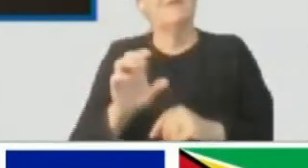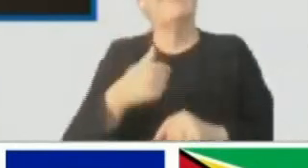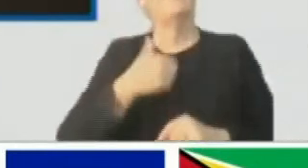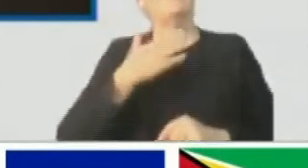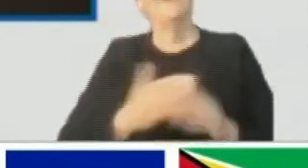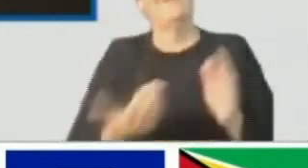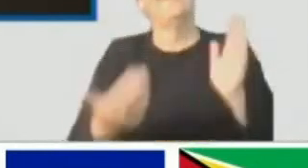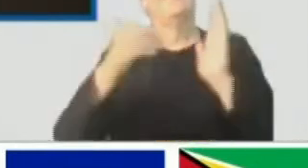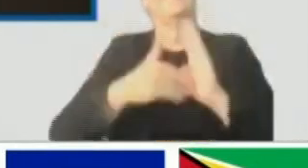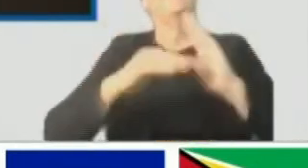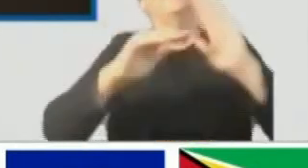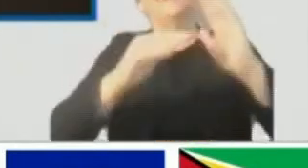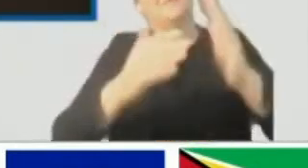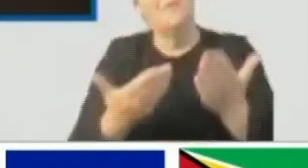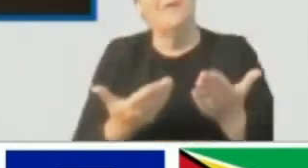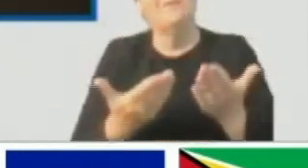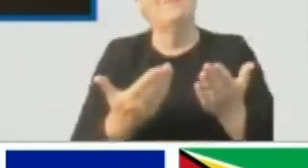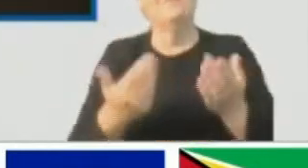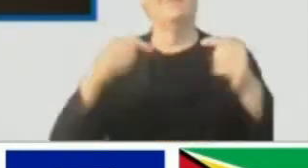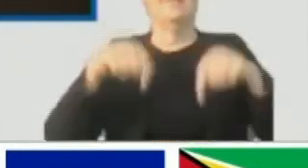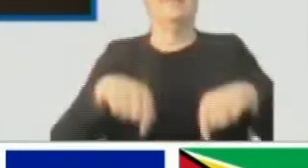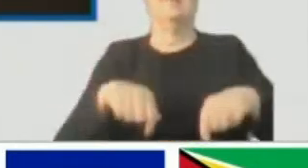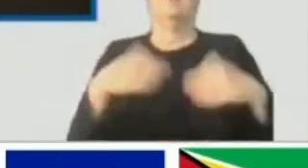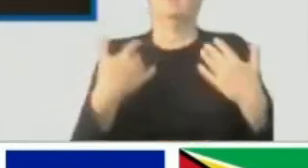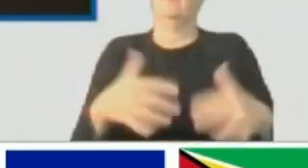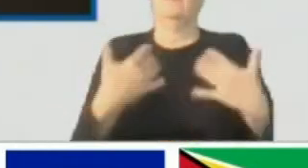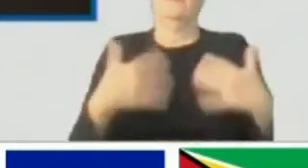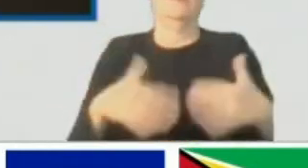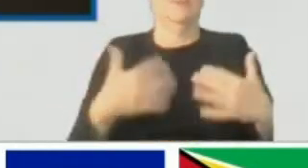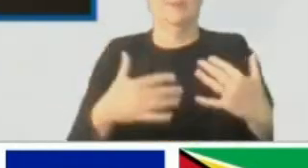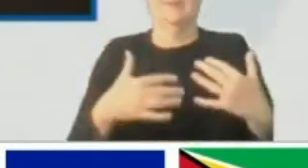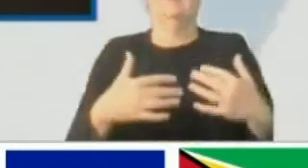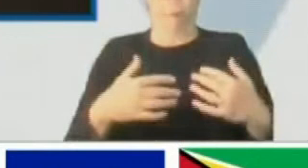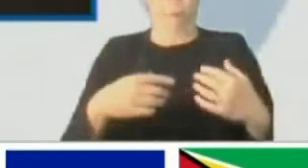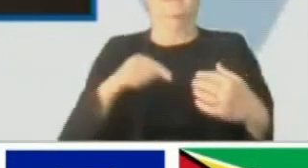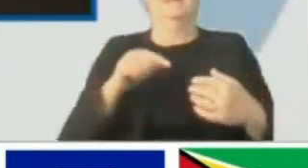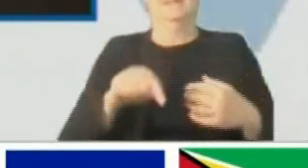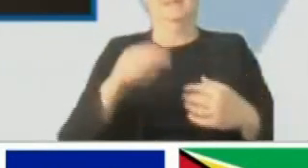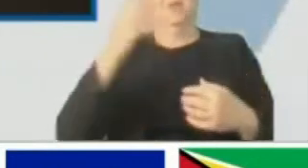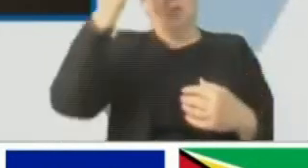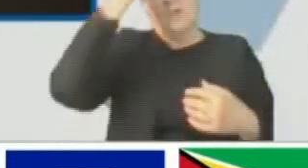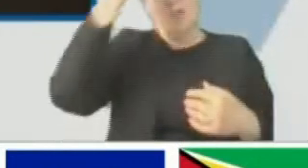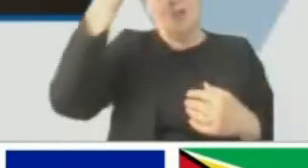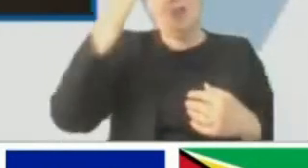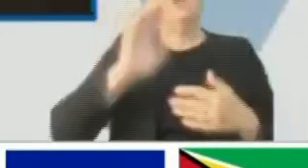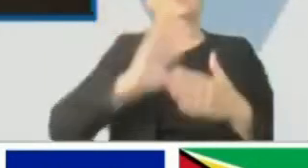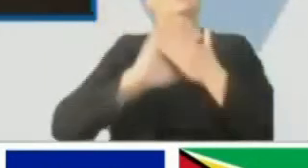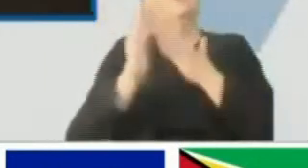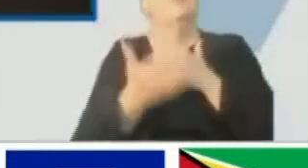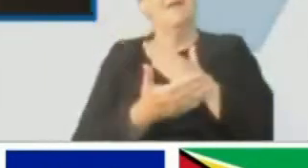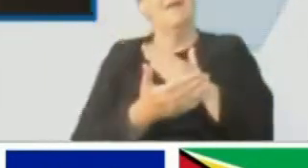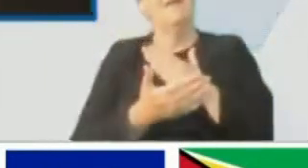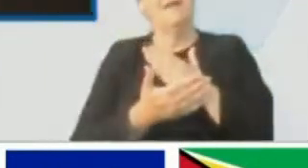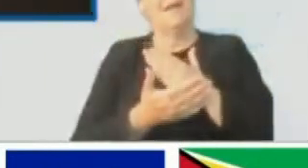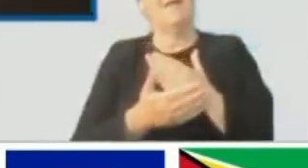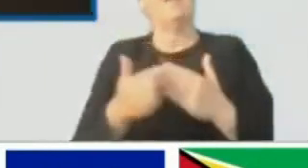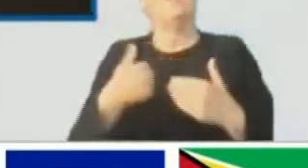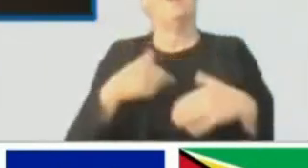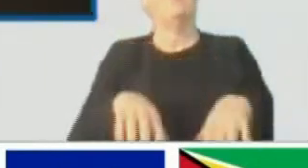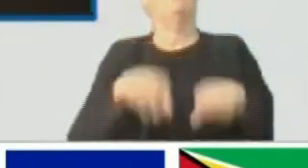being hosted by the government of Jamaica, supported by the people of the region. I thank